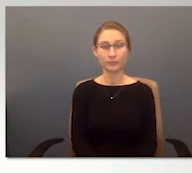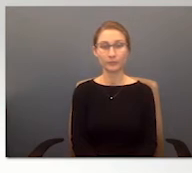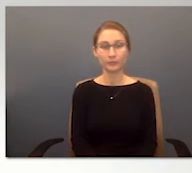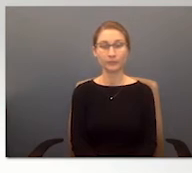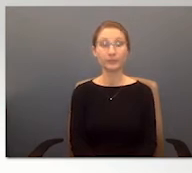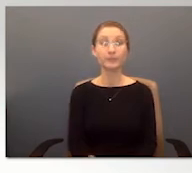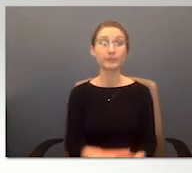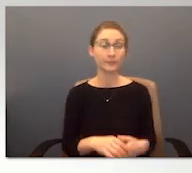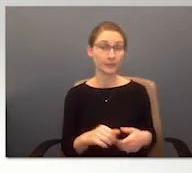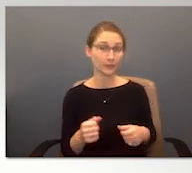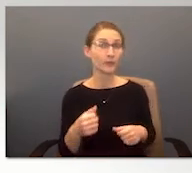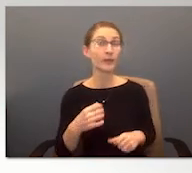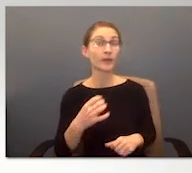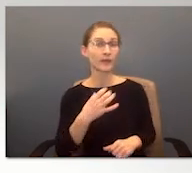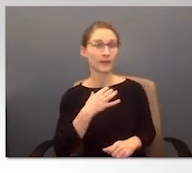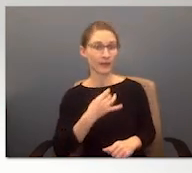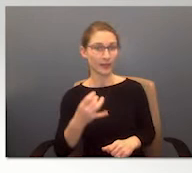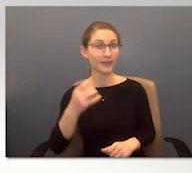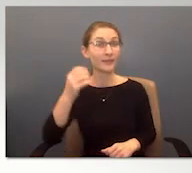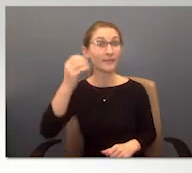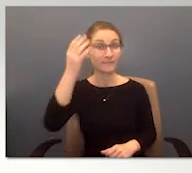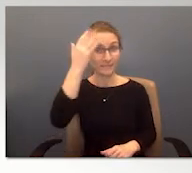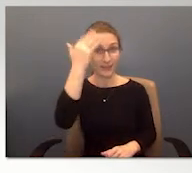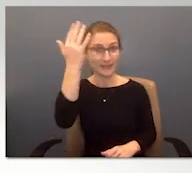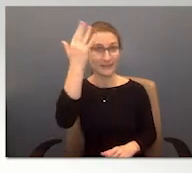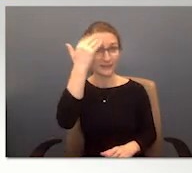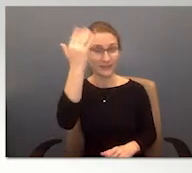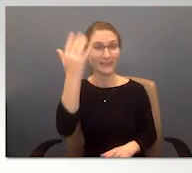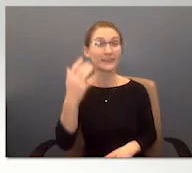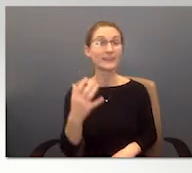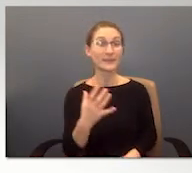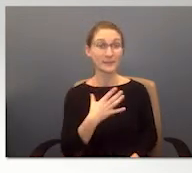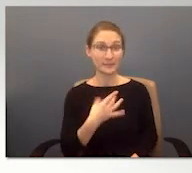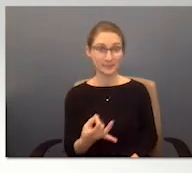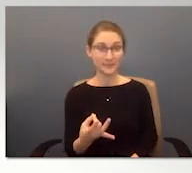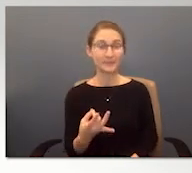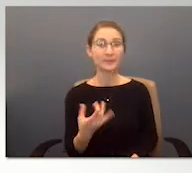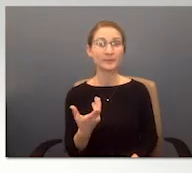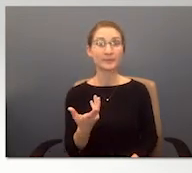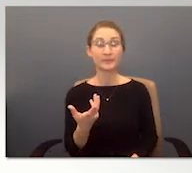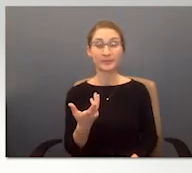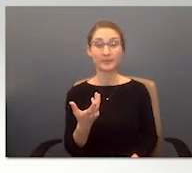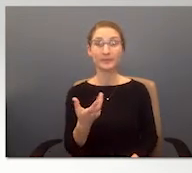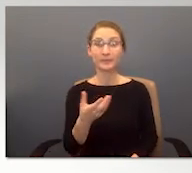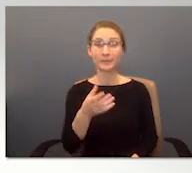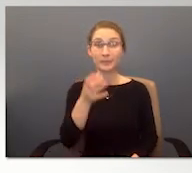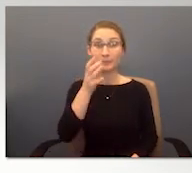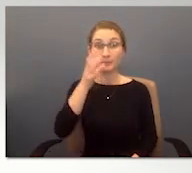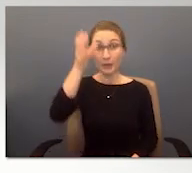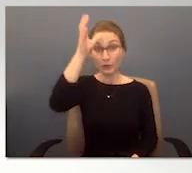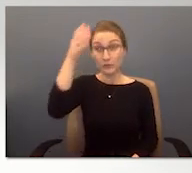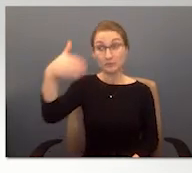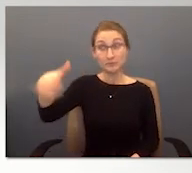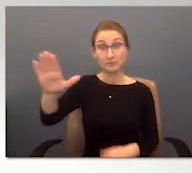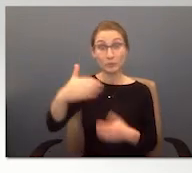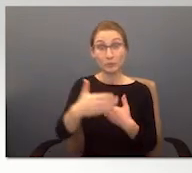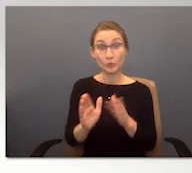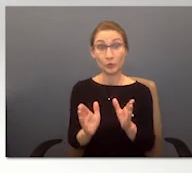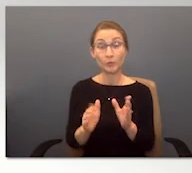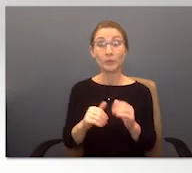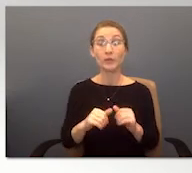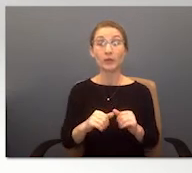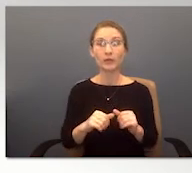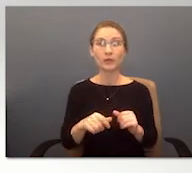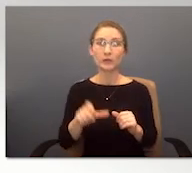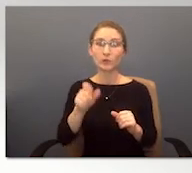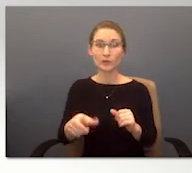good. I like the philosophy. I do like the fact of, you know, no, the parent can't just go out of the room and you know, you need